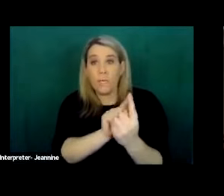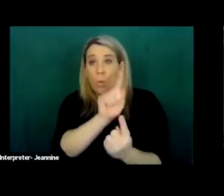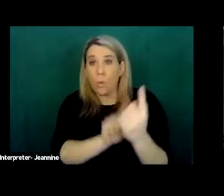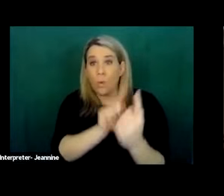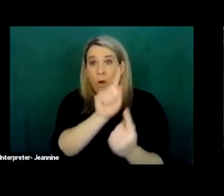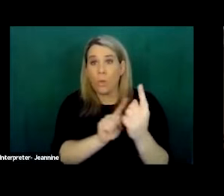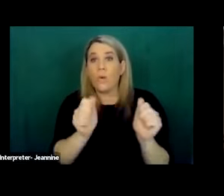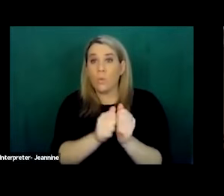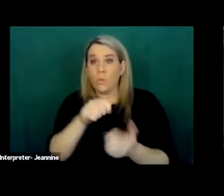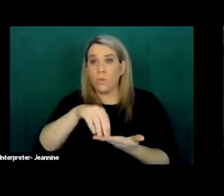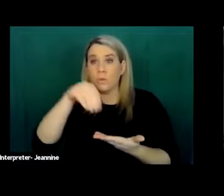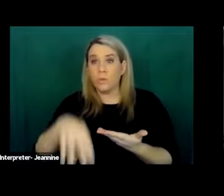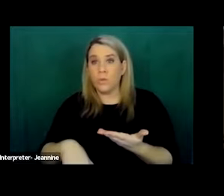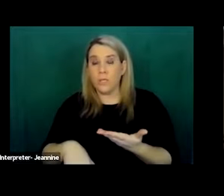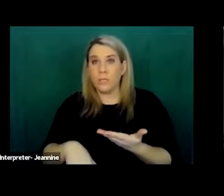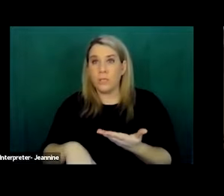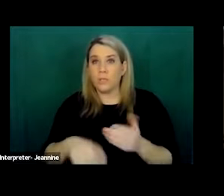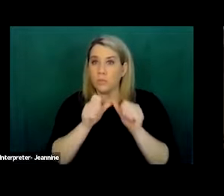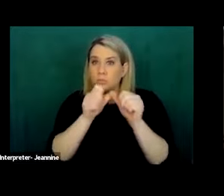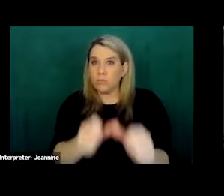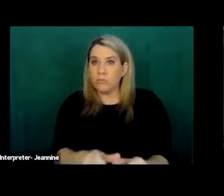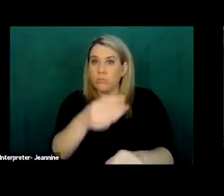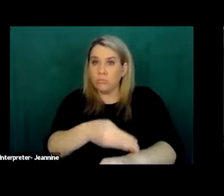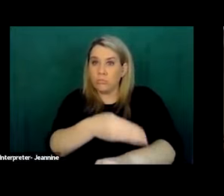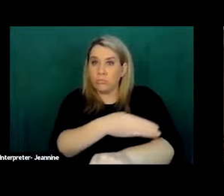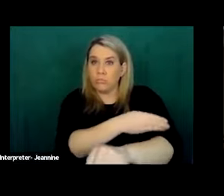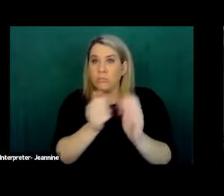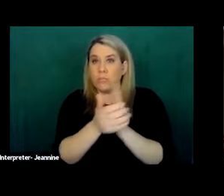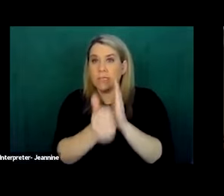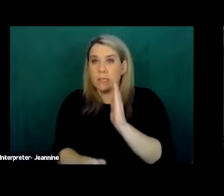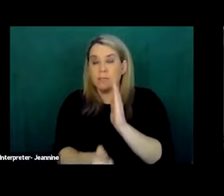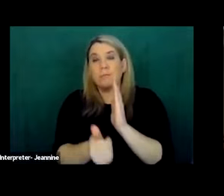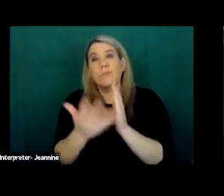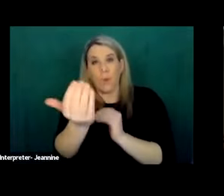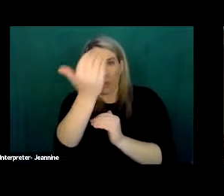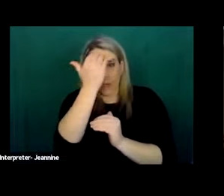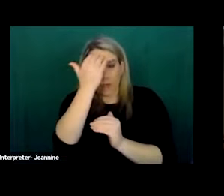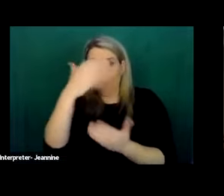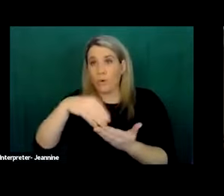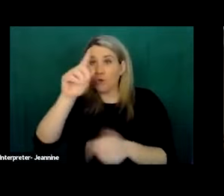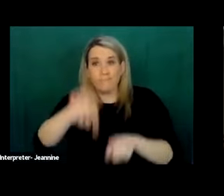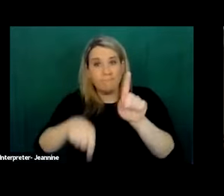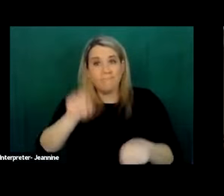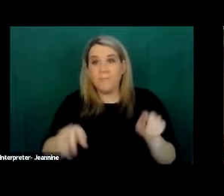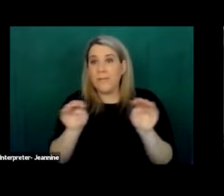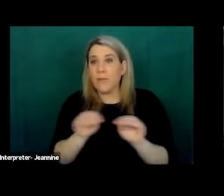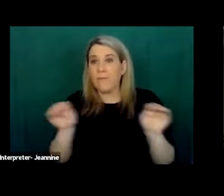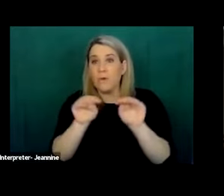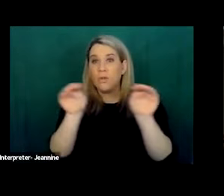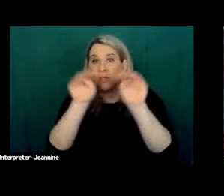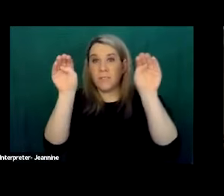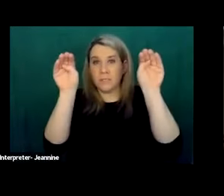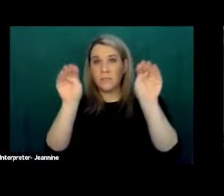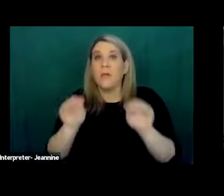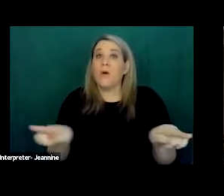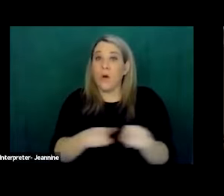your students to further develop their skill development. As we know, students are at all different levels, and that includes different levels of